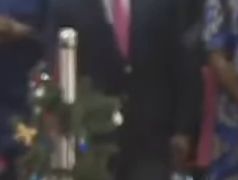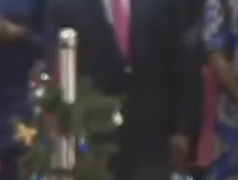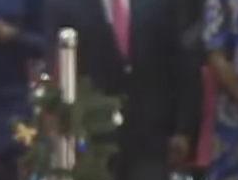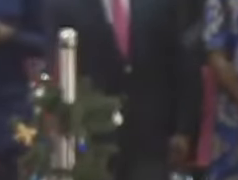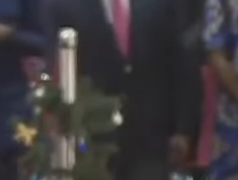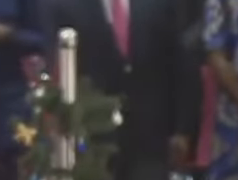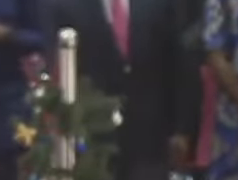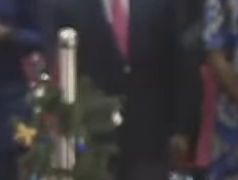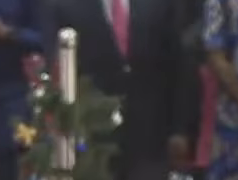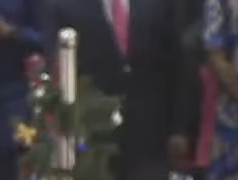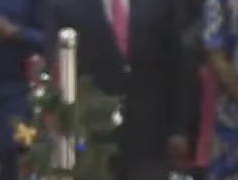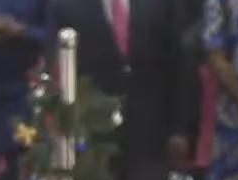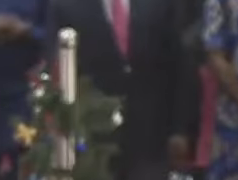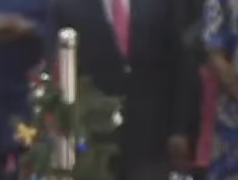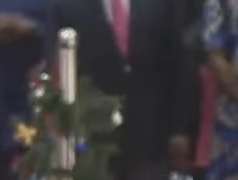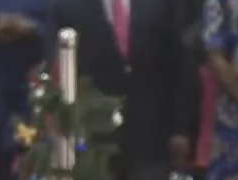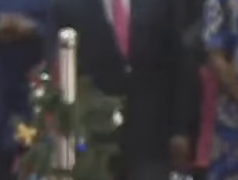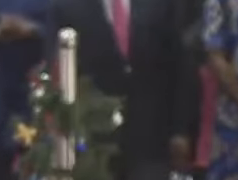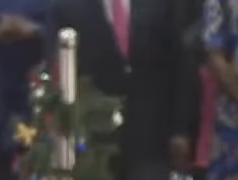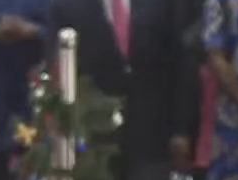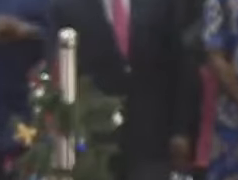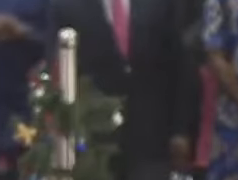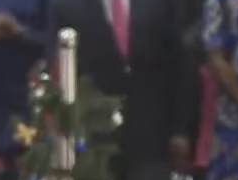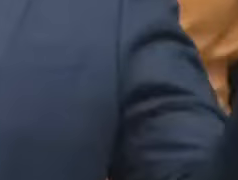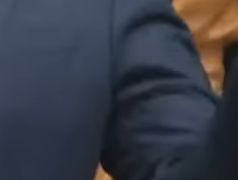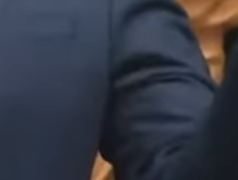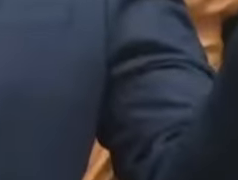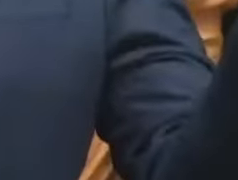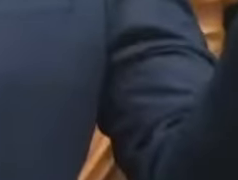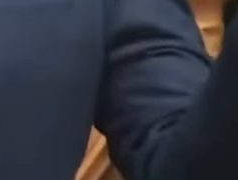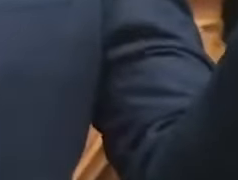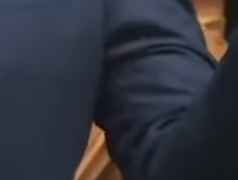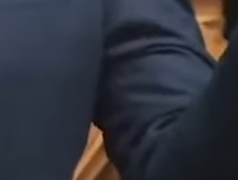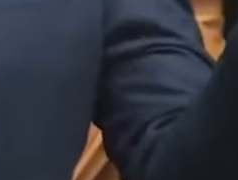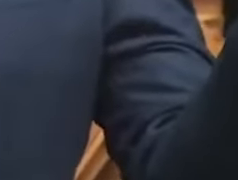And blow abundance into their homes.